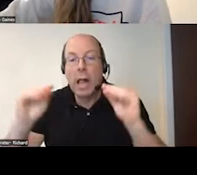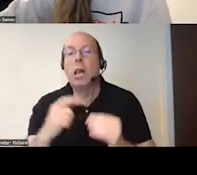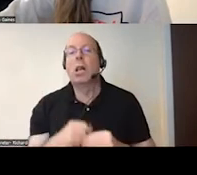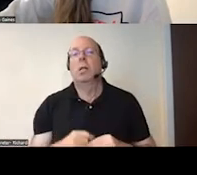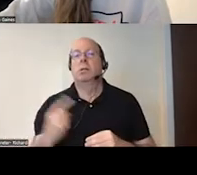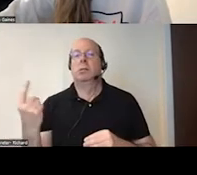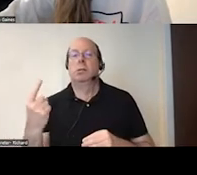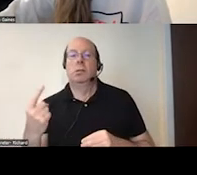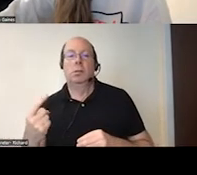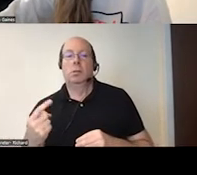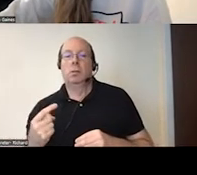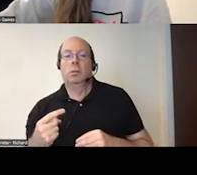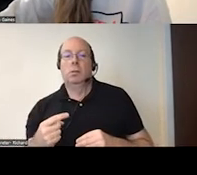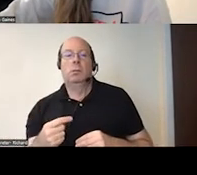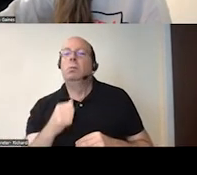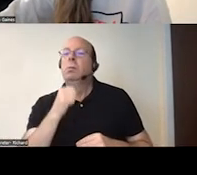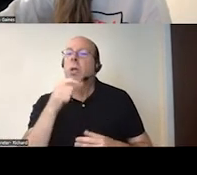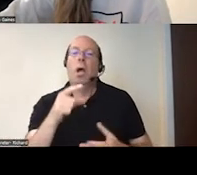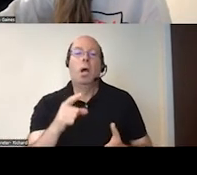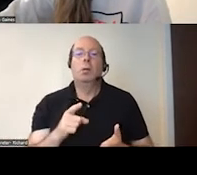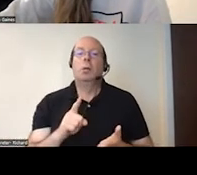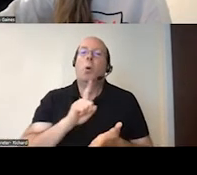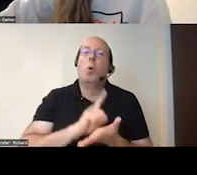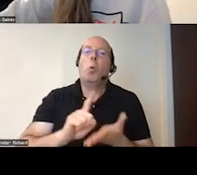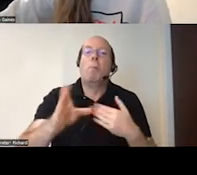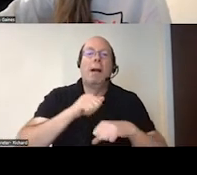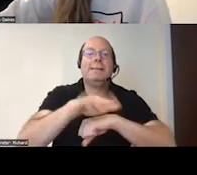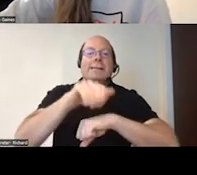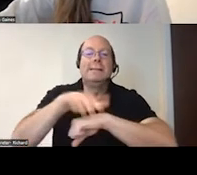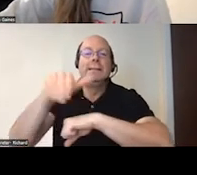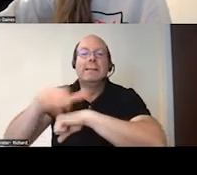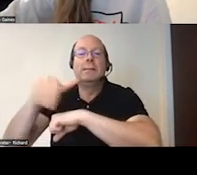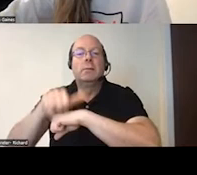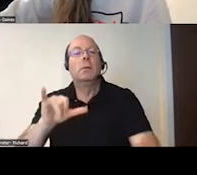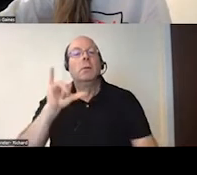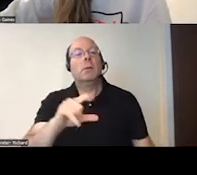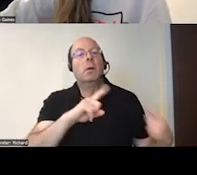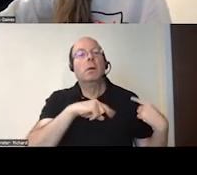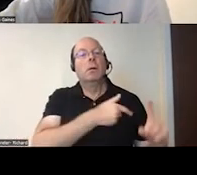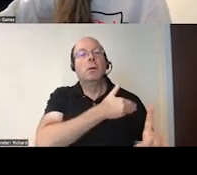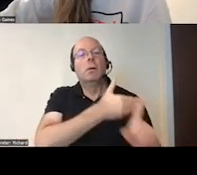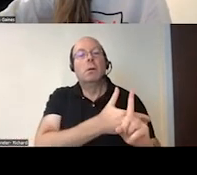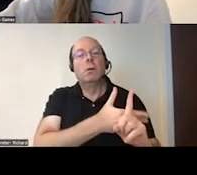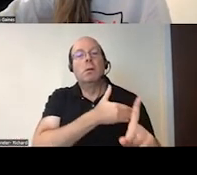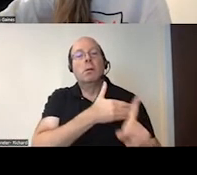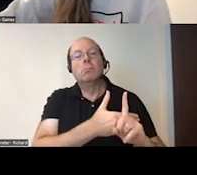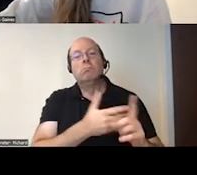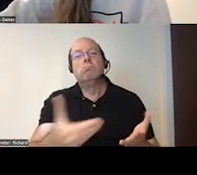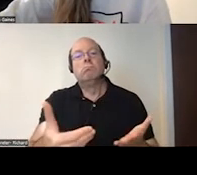But not doing like the weekly subscription boxes, which had made up about a third of our revenue over the last few years.